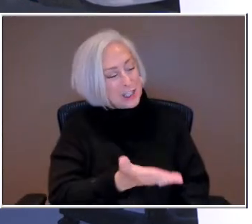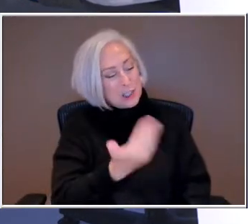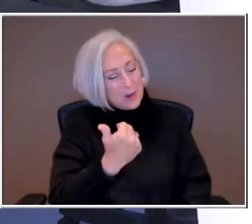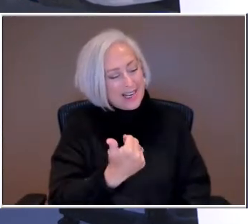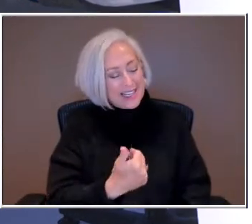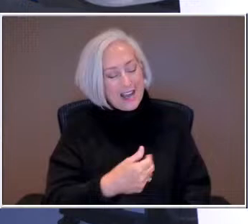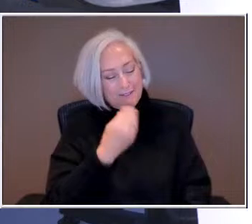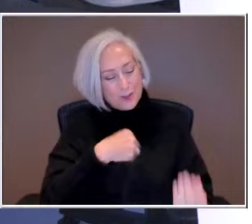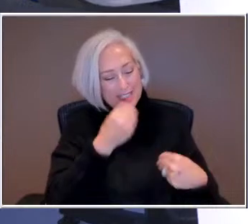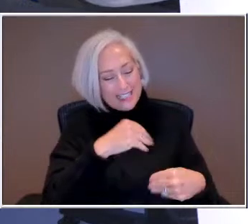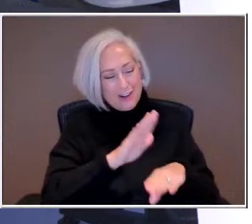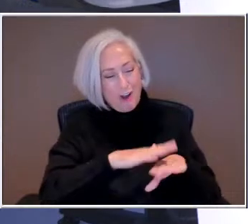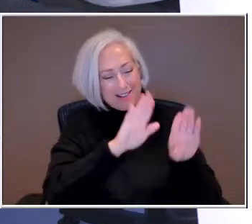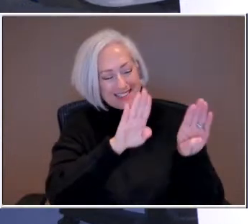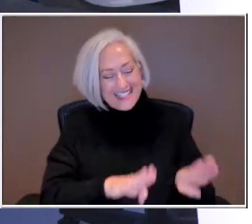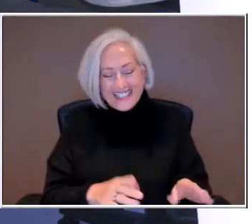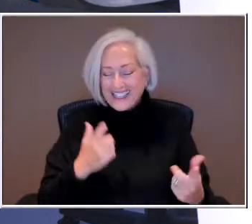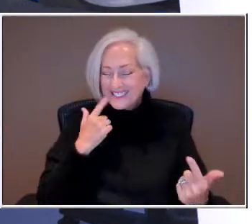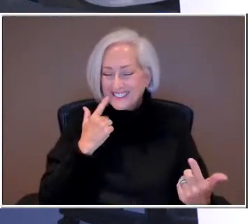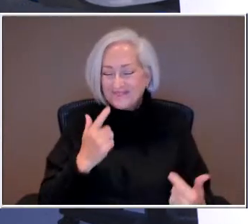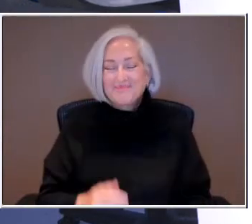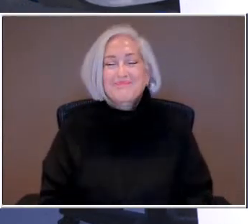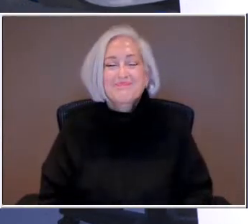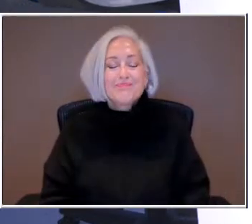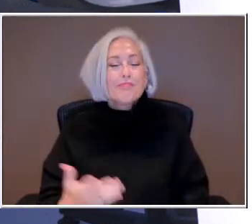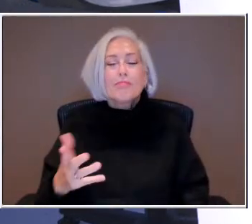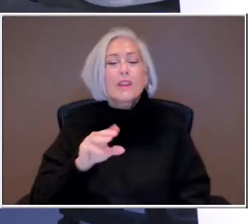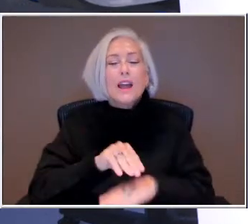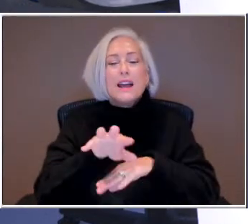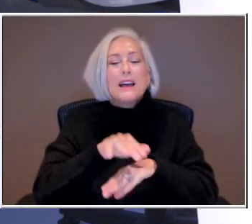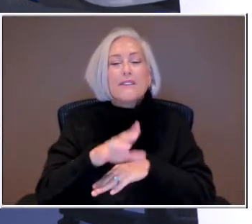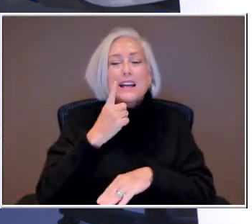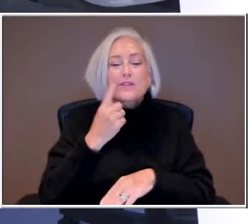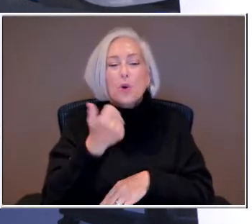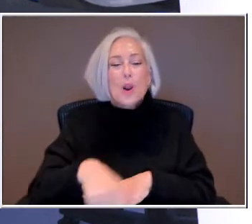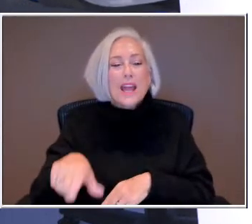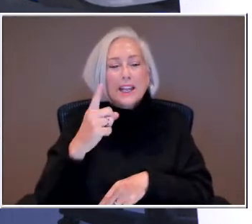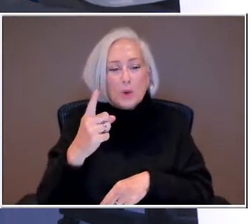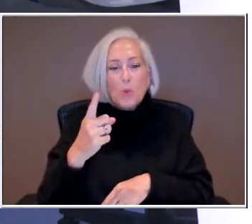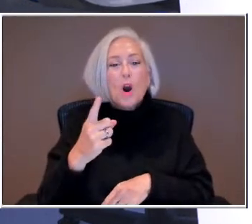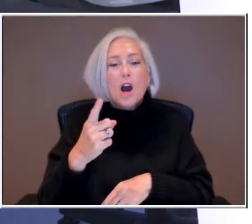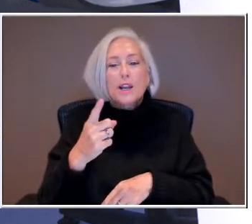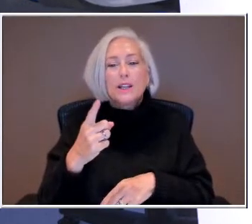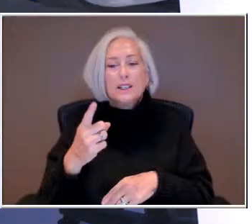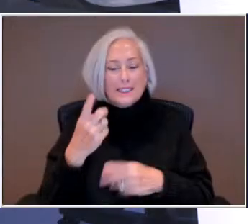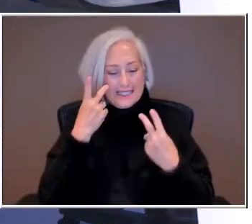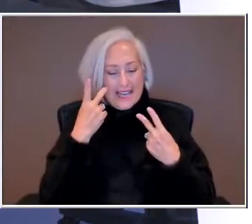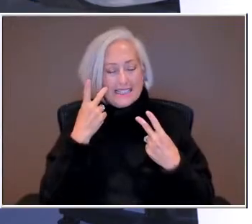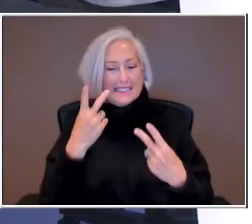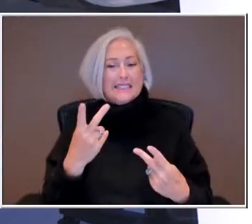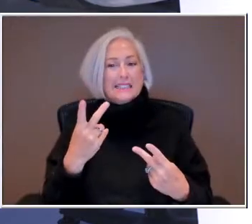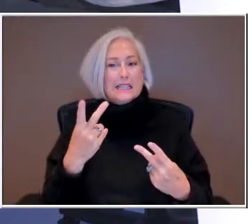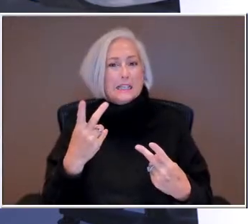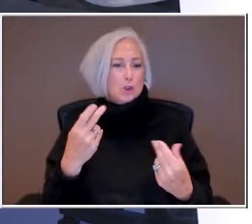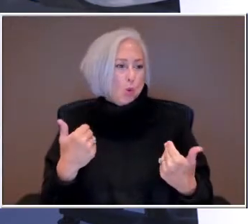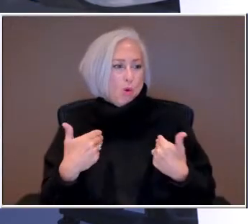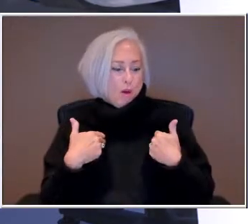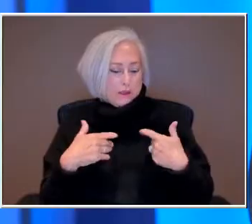Okay. Well, what advice do you have for someone then facing the same type of diagnosis? What would you tell